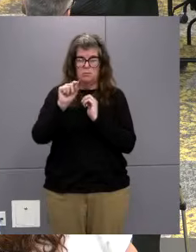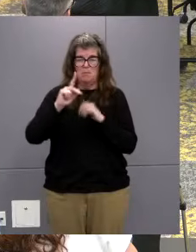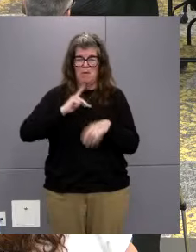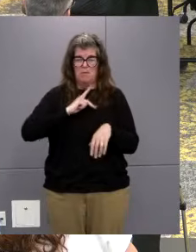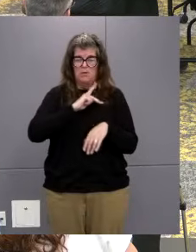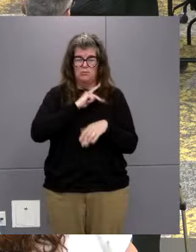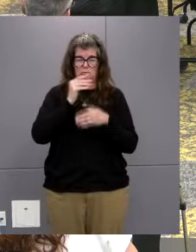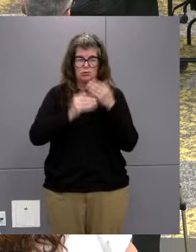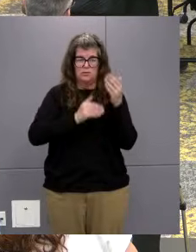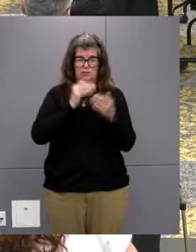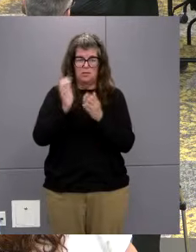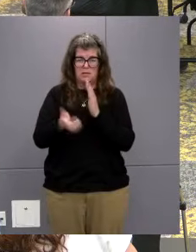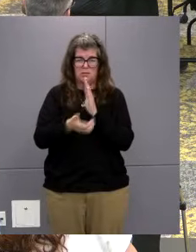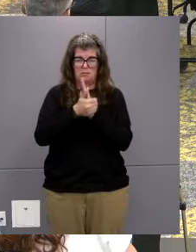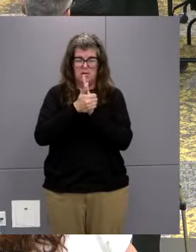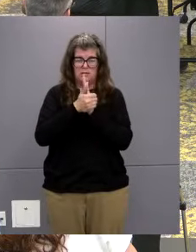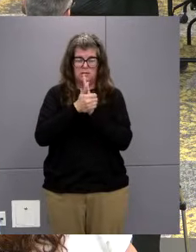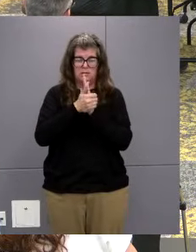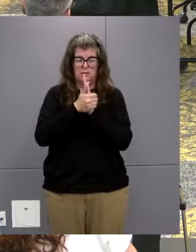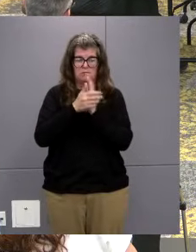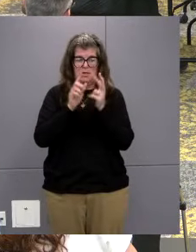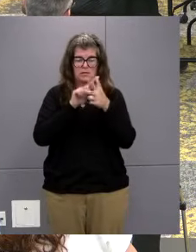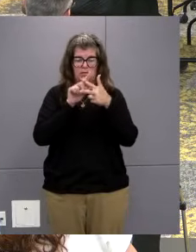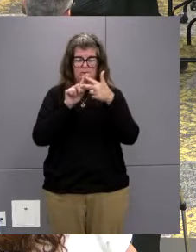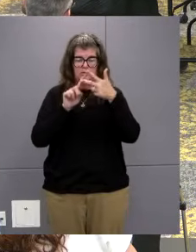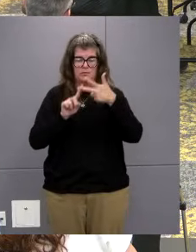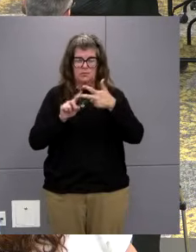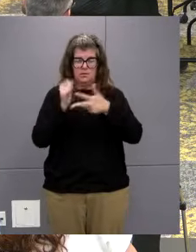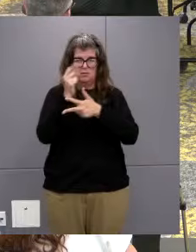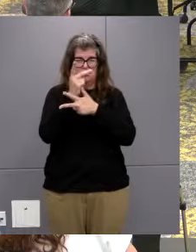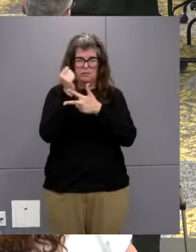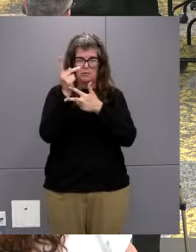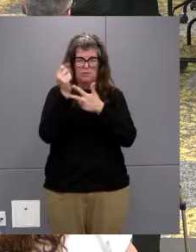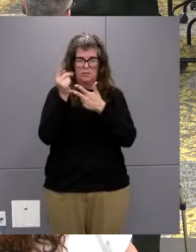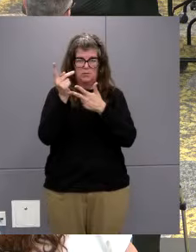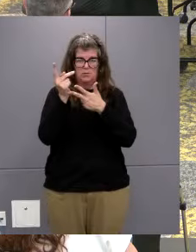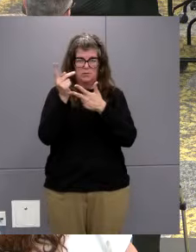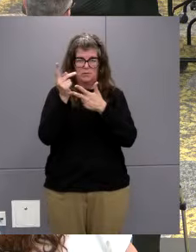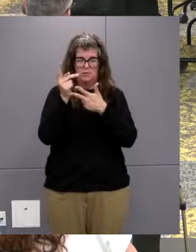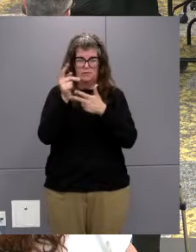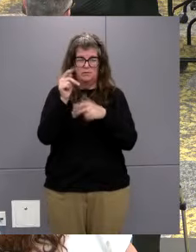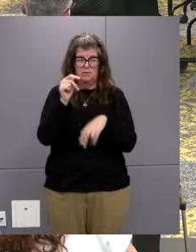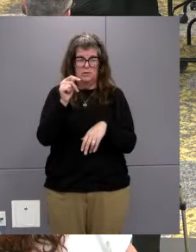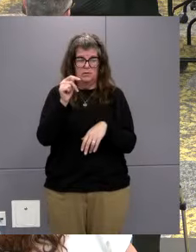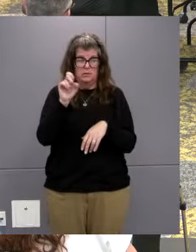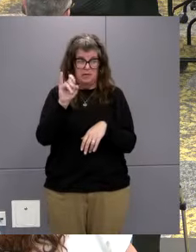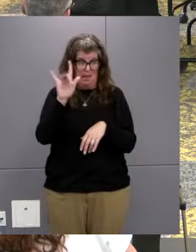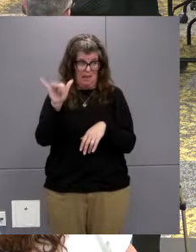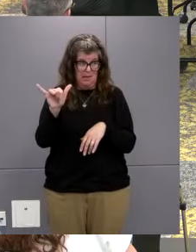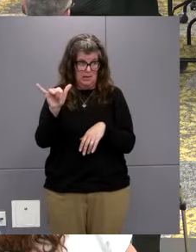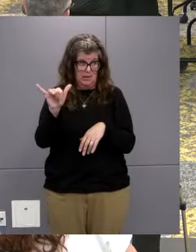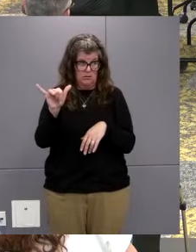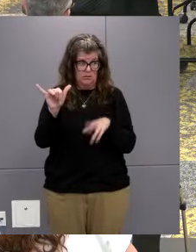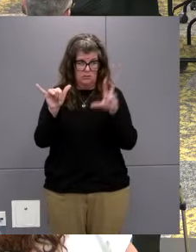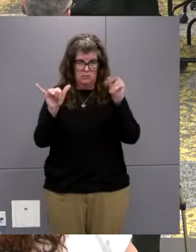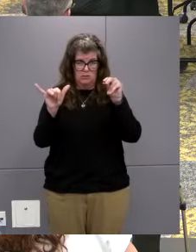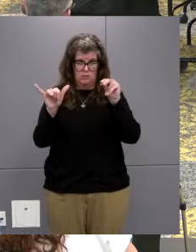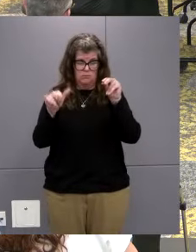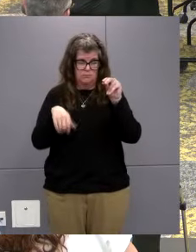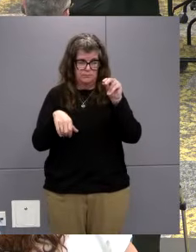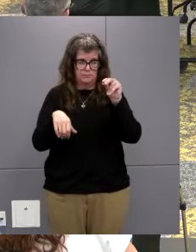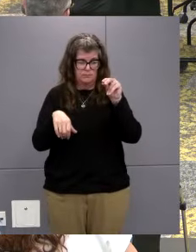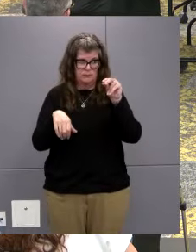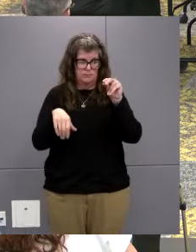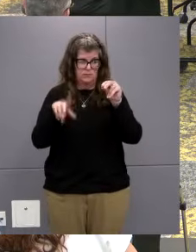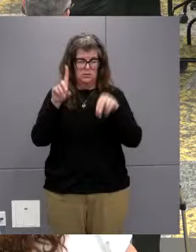as amended by the three amendments that were approved. Trustee Daly? No.